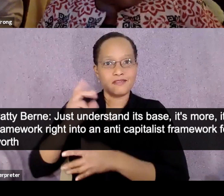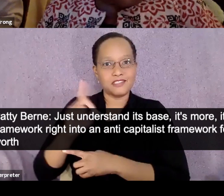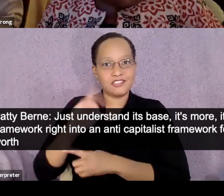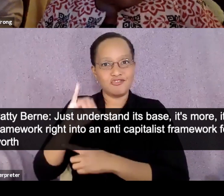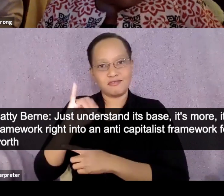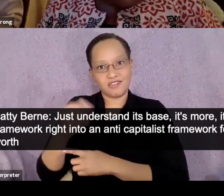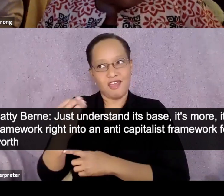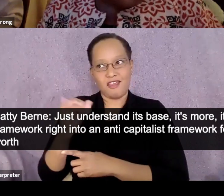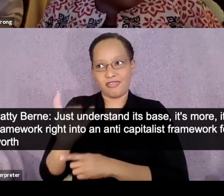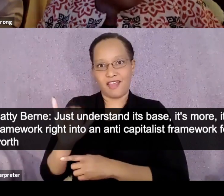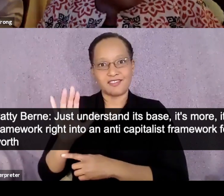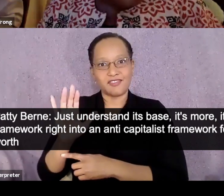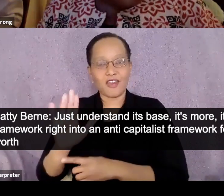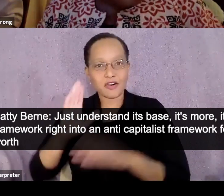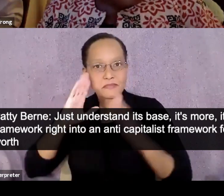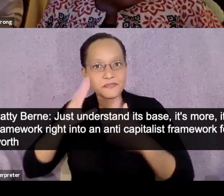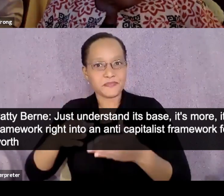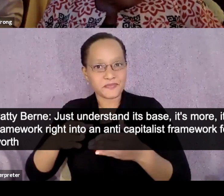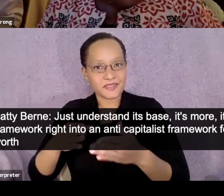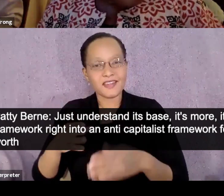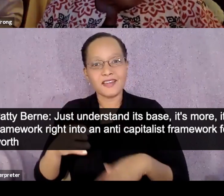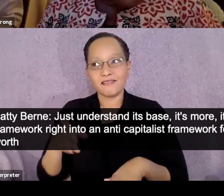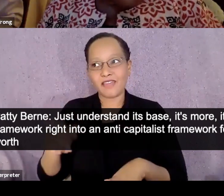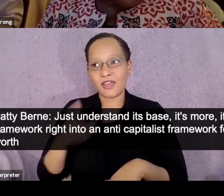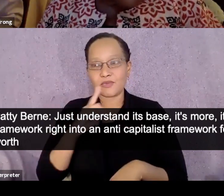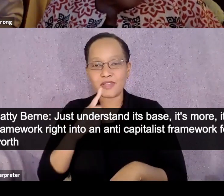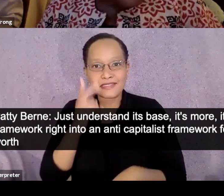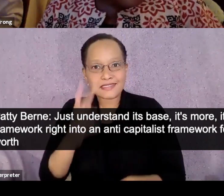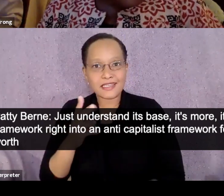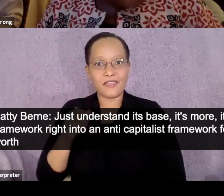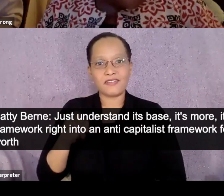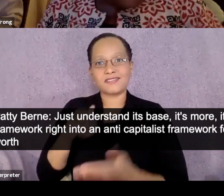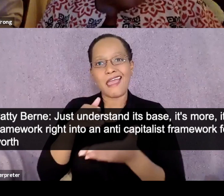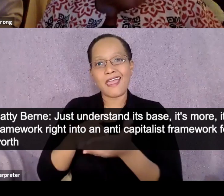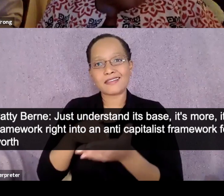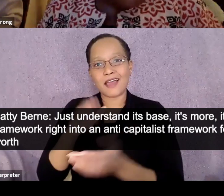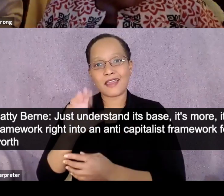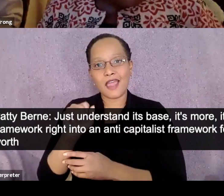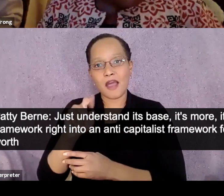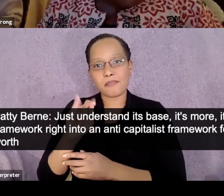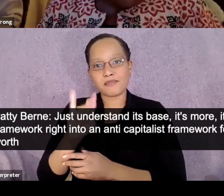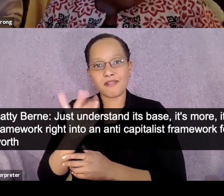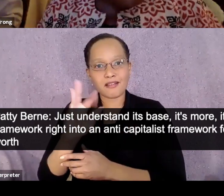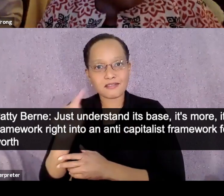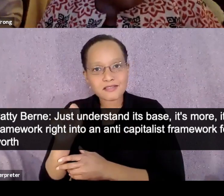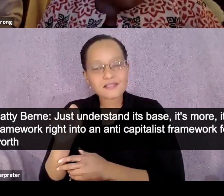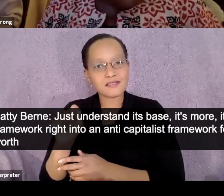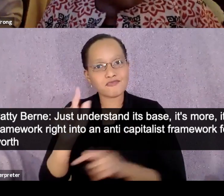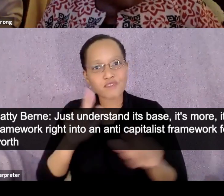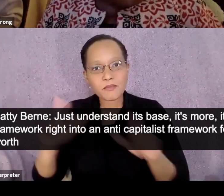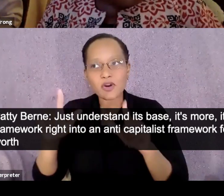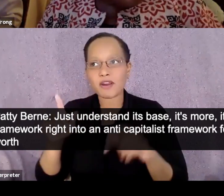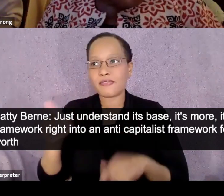like an insurgent framework, right? Into an anti-capitalist framework, understanding disability and